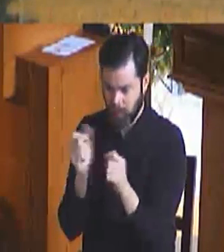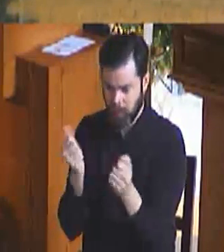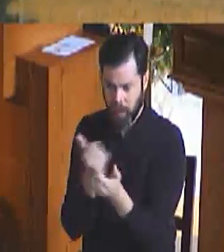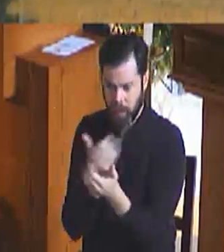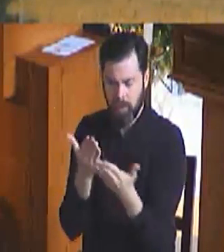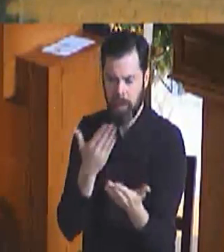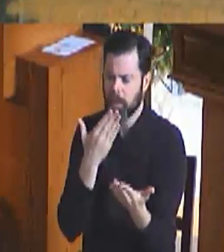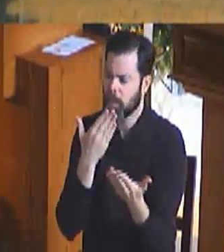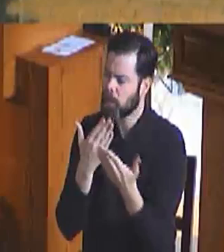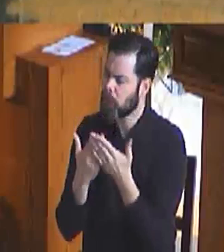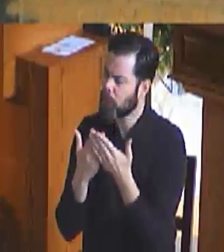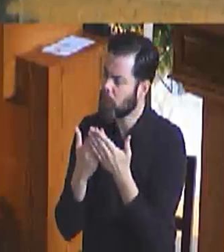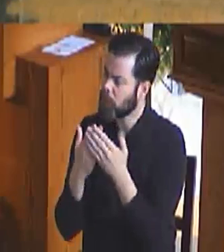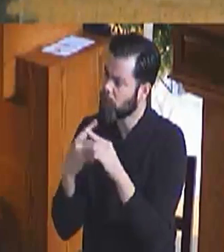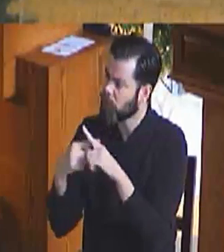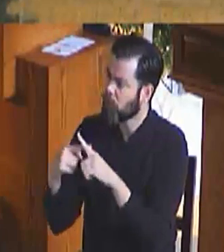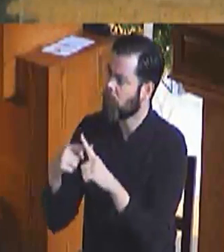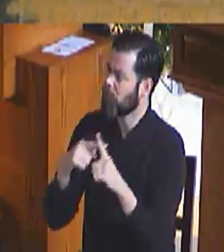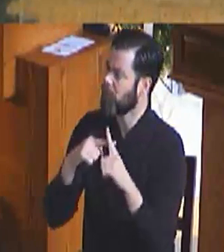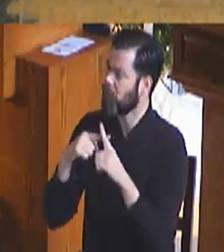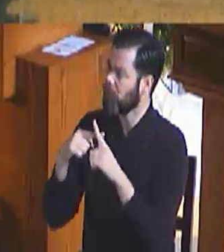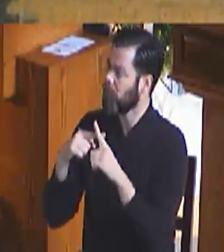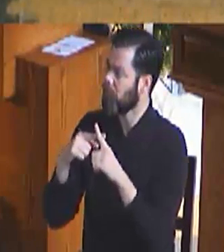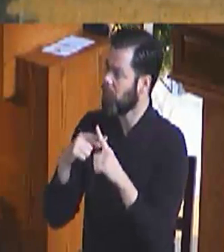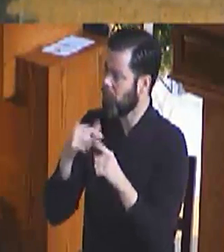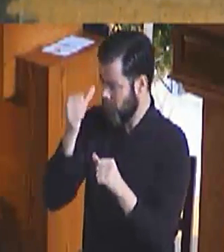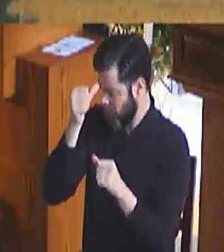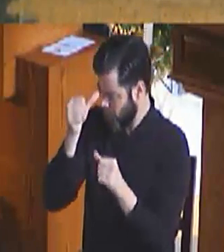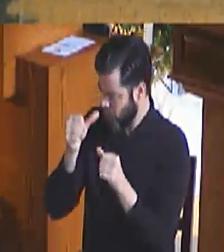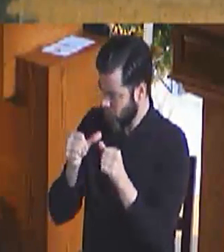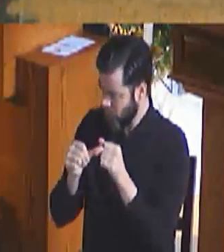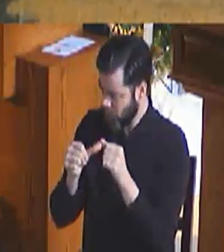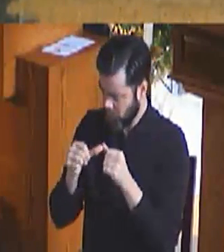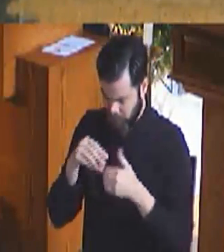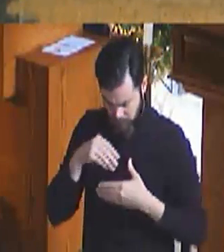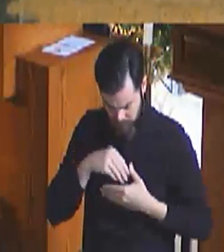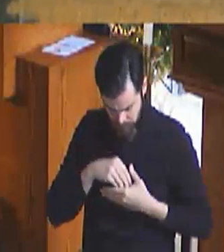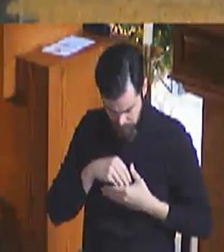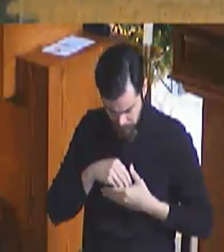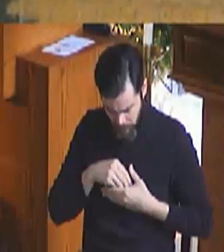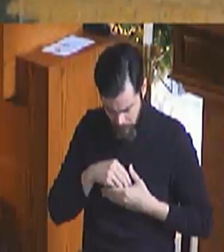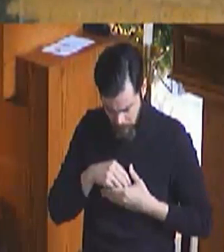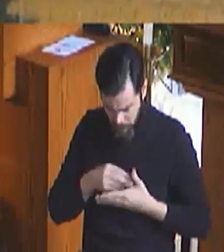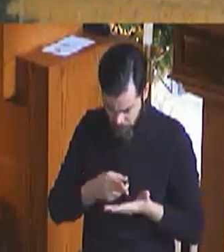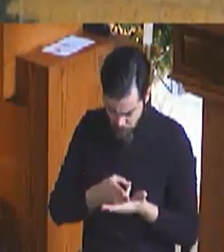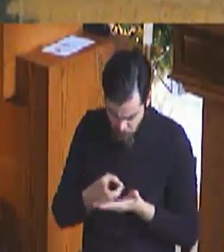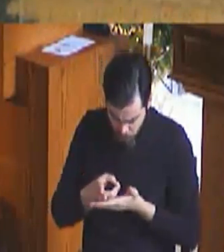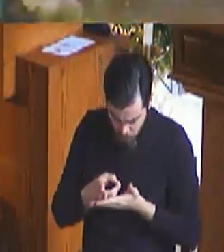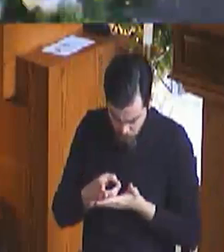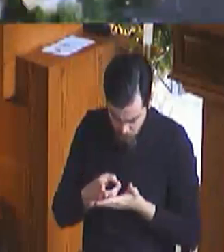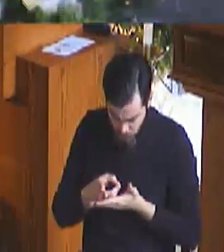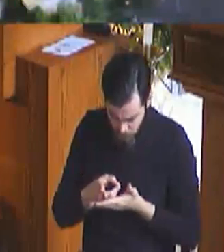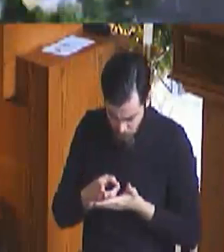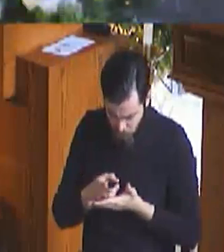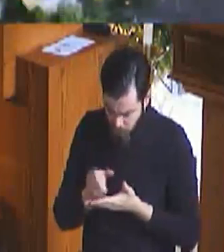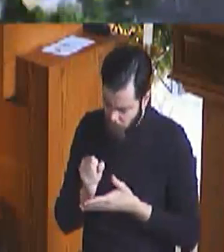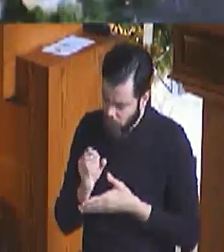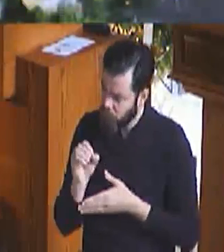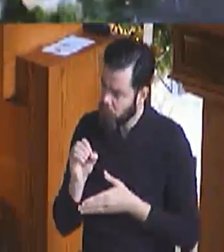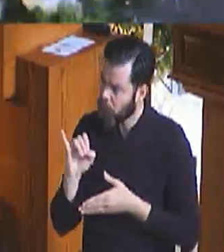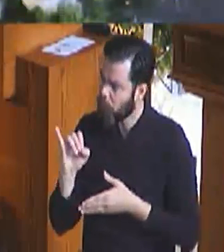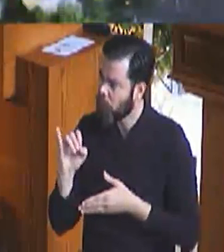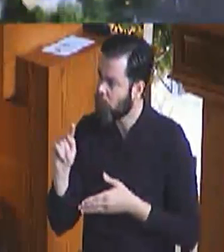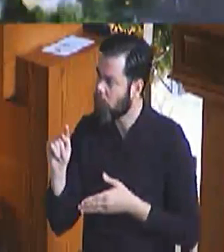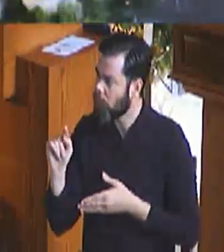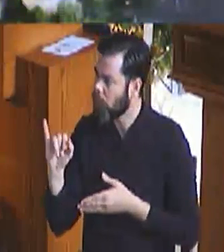good when we remember our truth. And so it is, and so we let